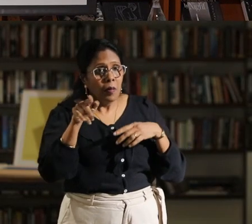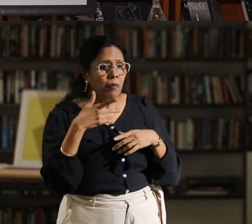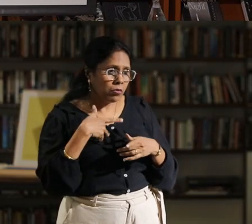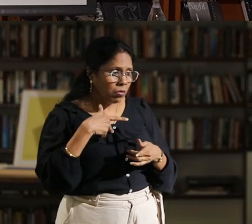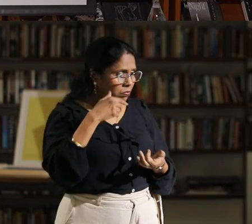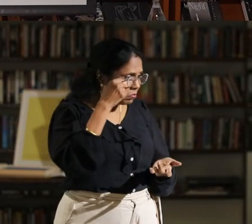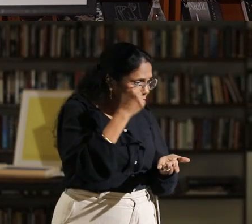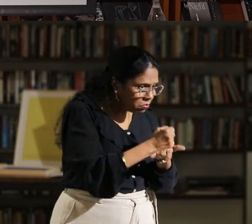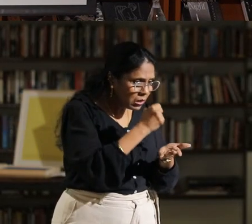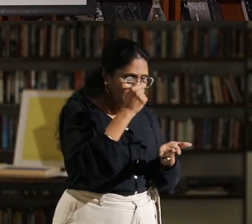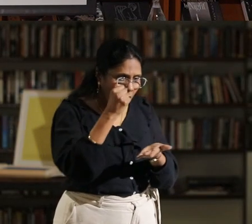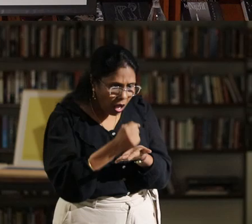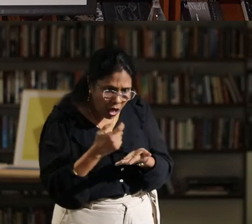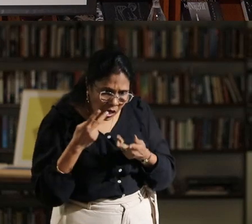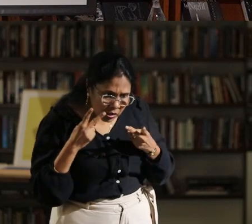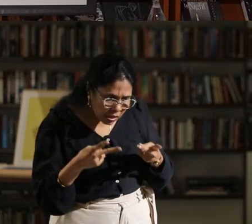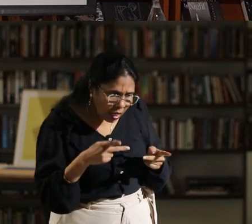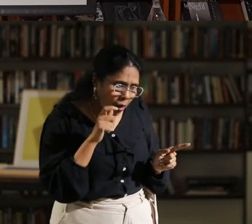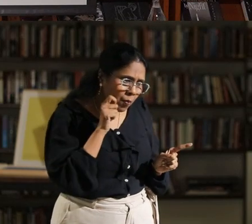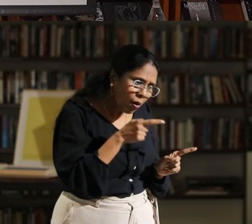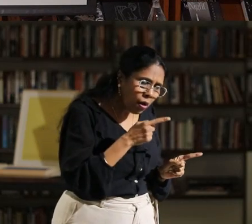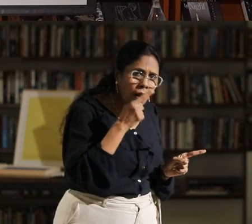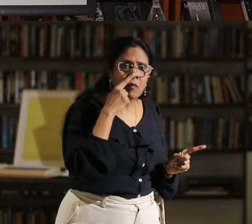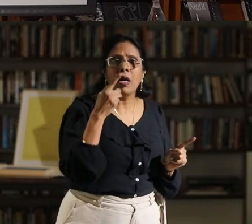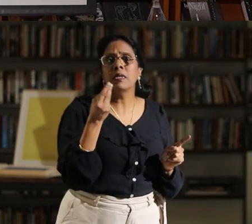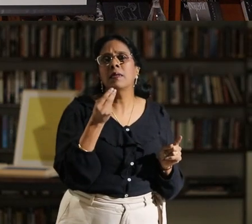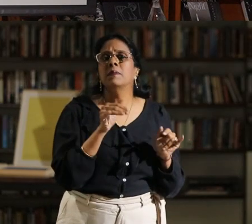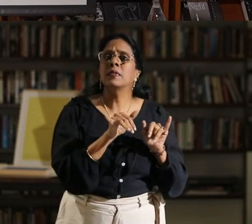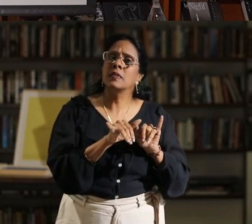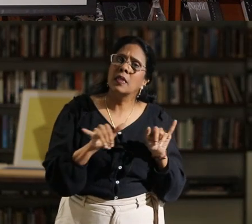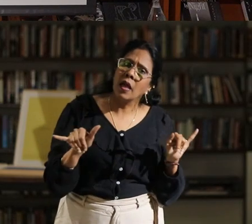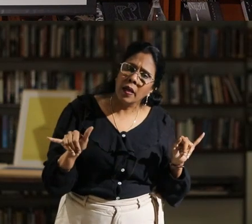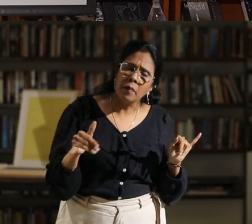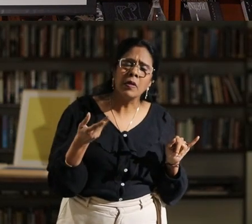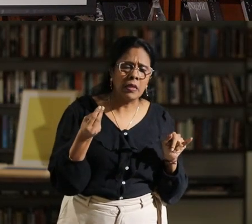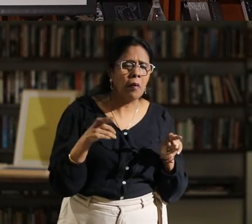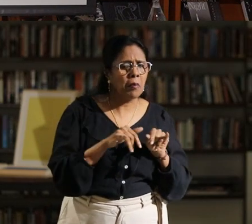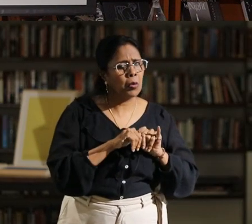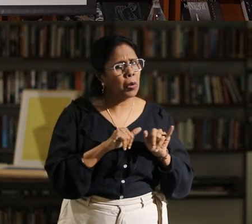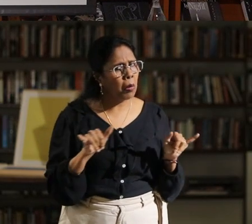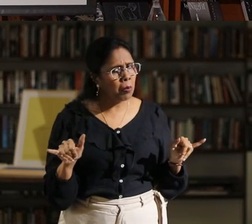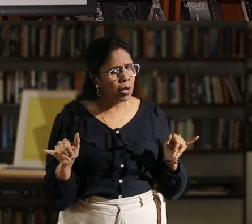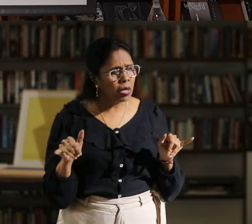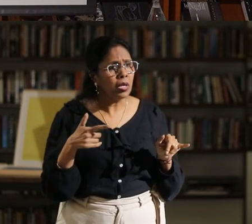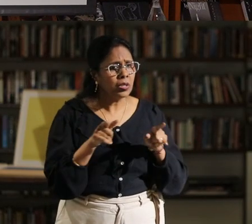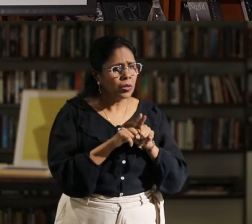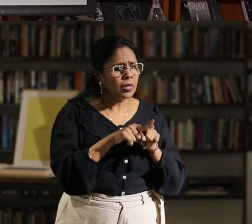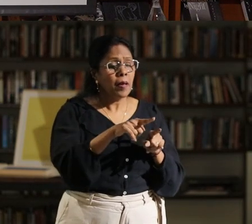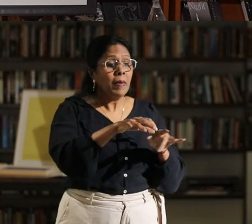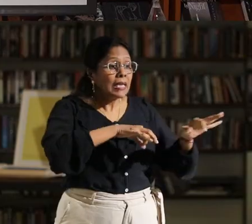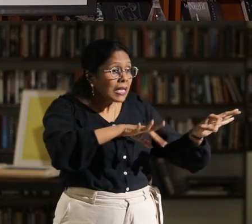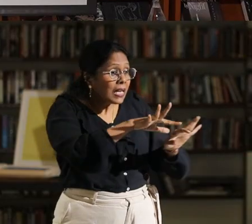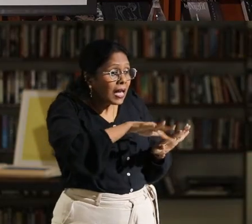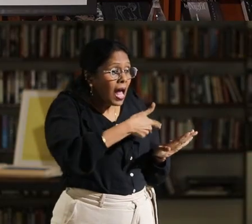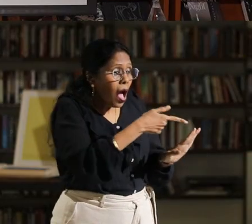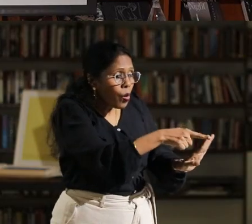are common to both genders and some aren't. So it kind of nuances even your understanding of how the city